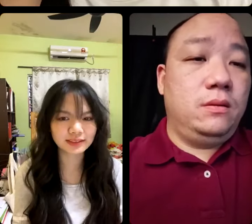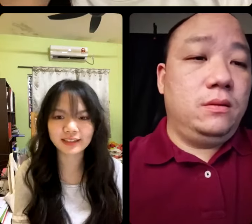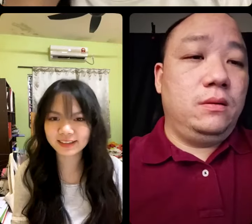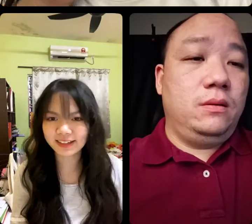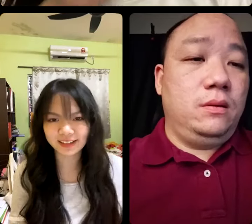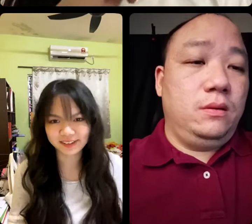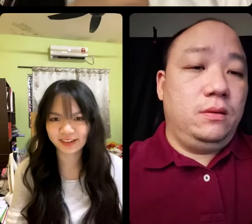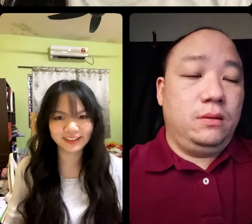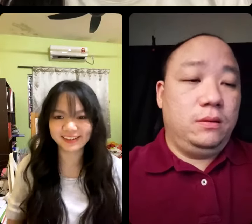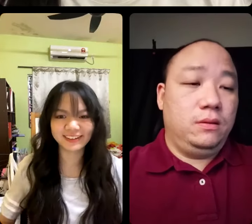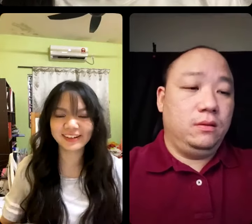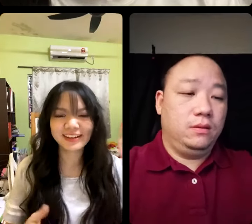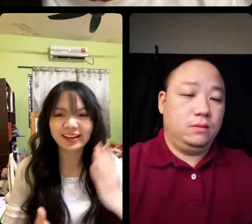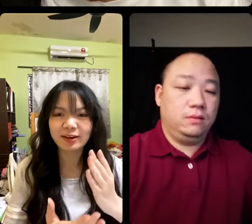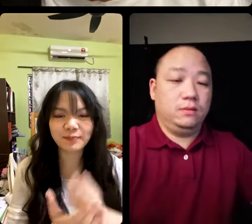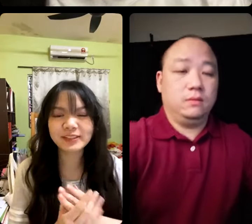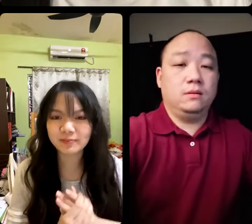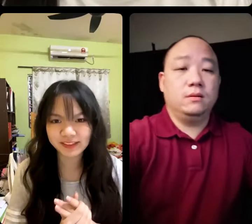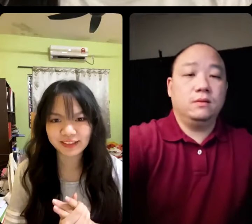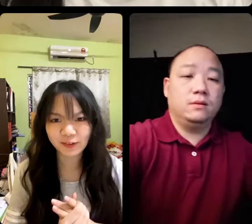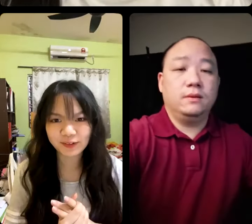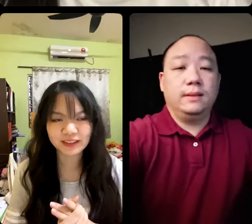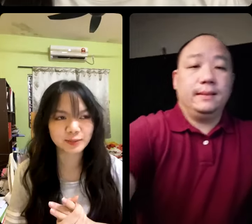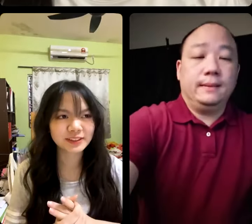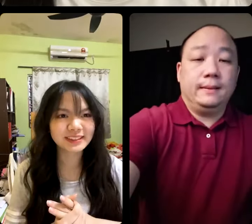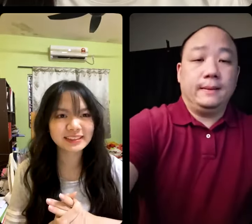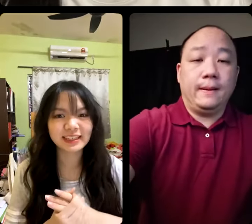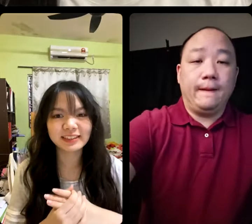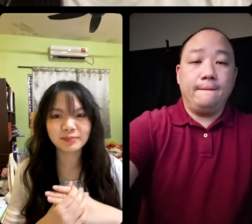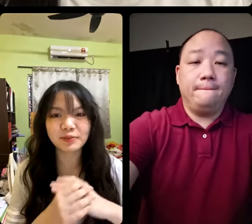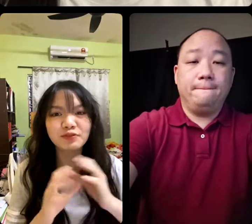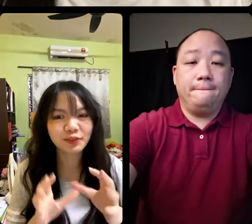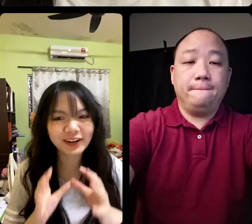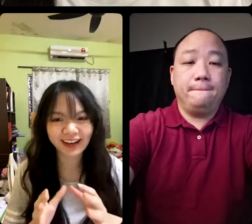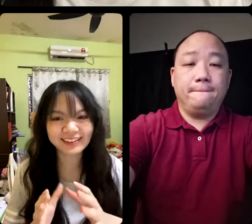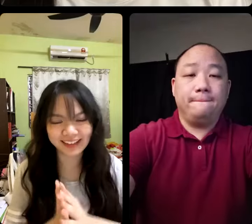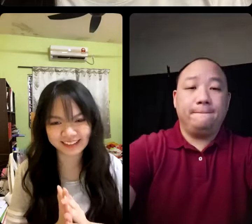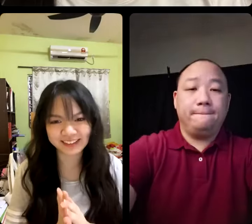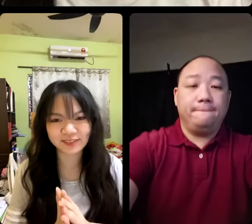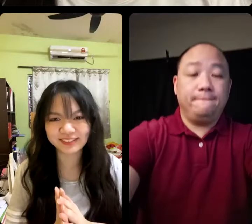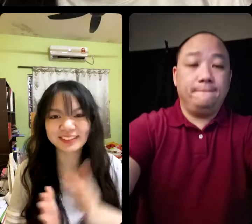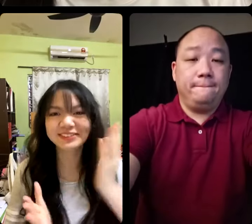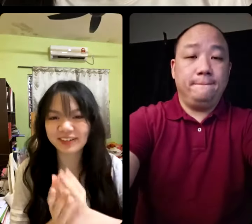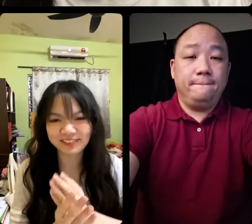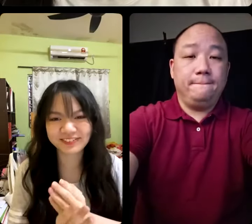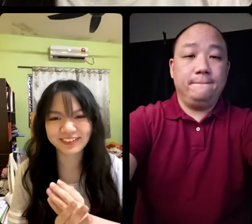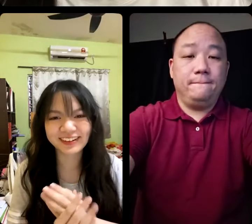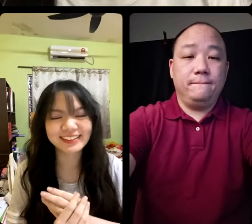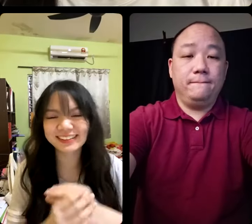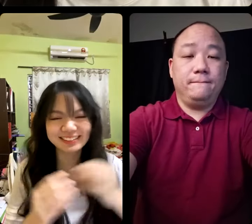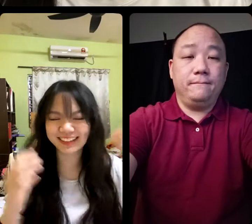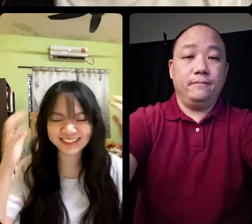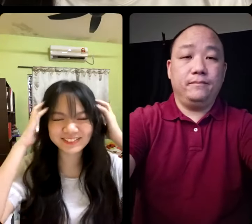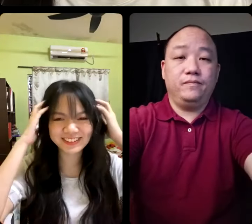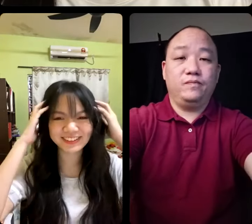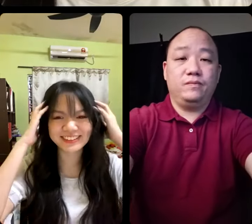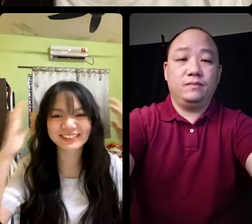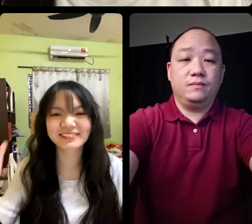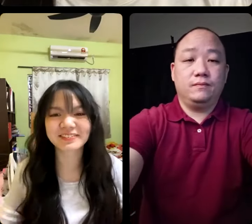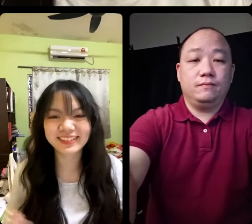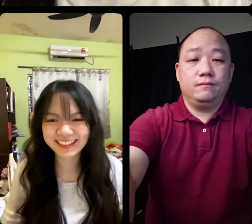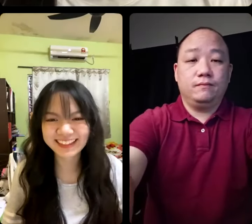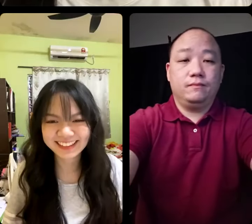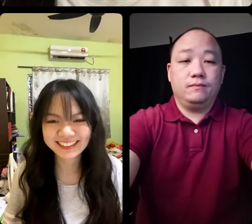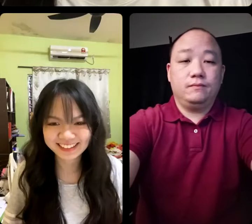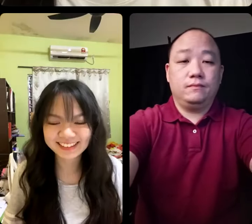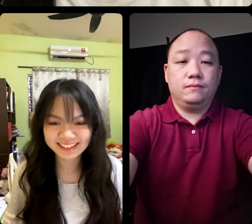to study, like, burn the midnight oil, especially study beforehand the exam, just right before. I think it's, like, super torturing